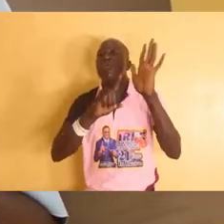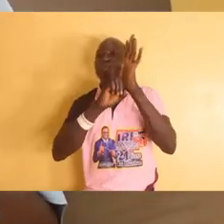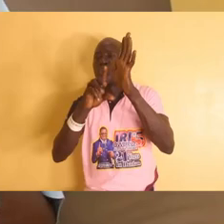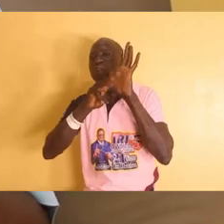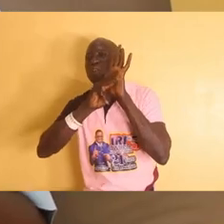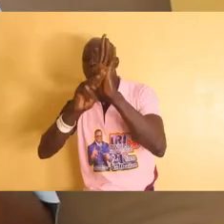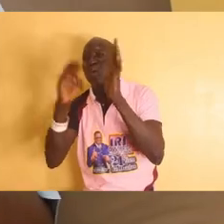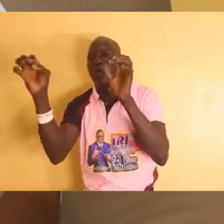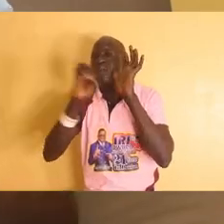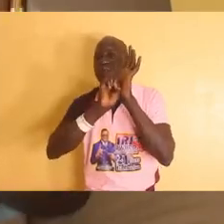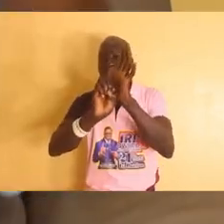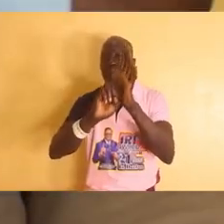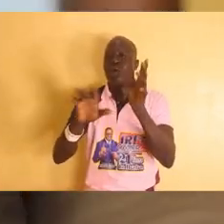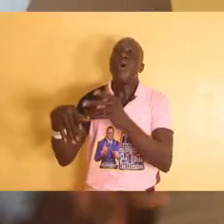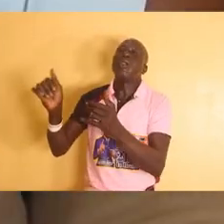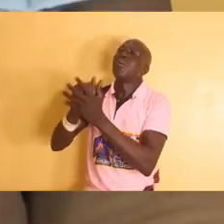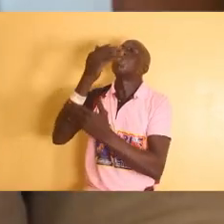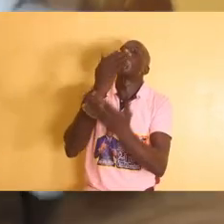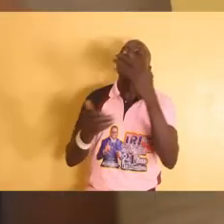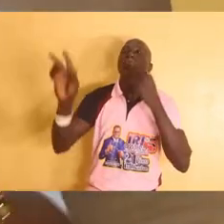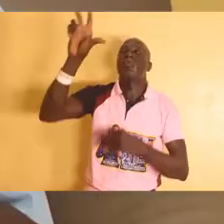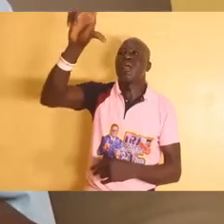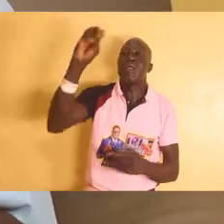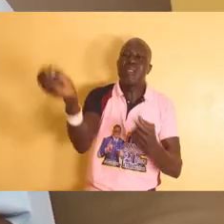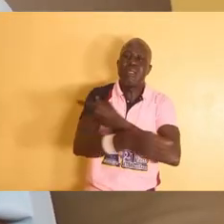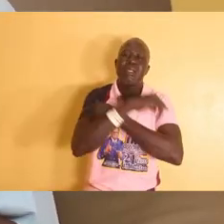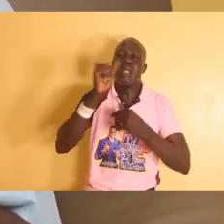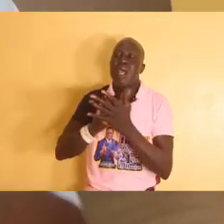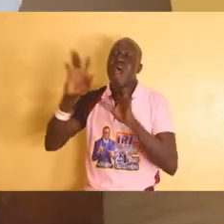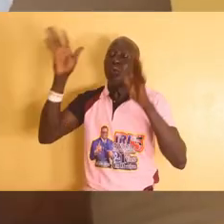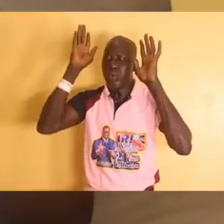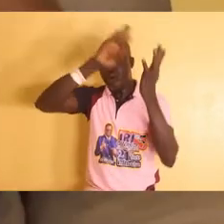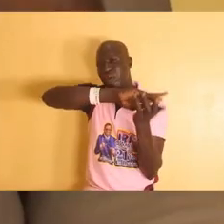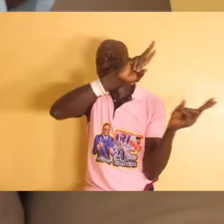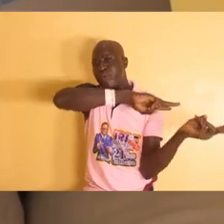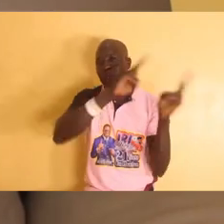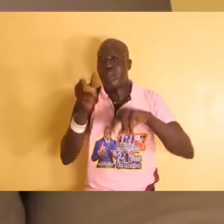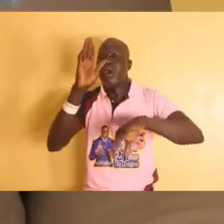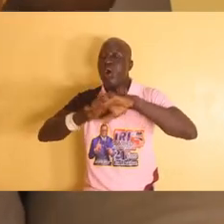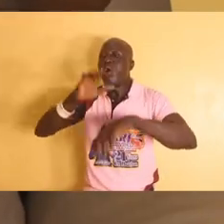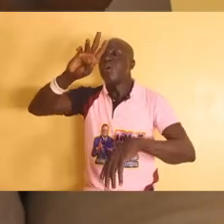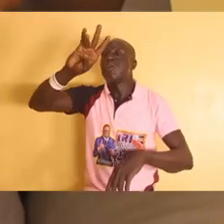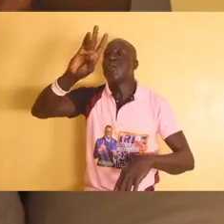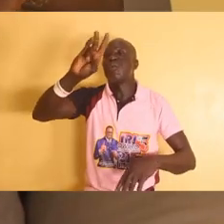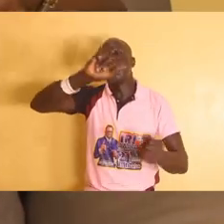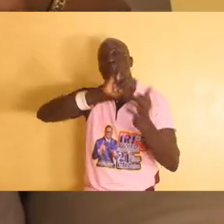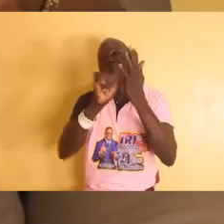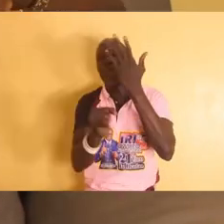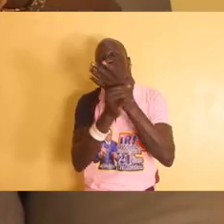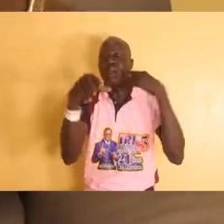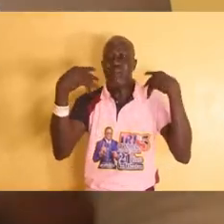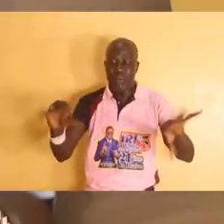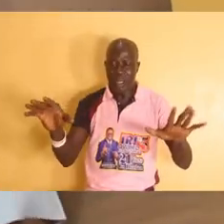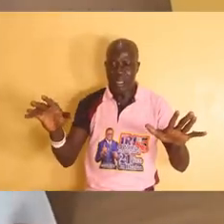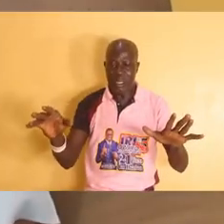want to show you the sample. Bẹ́ẹ̀ ni ọgbọ̀n ọjọ́ bá kò. 30 good days. Láti ṣe ìṣòro. That will do the vision. On the 17th of September. On 17th of September. Àmà àpárí